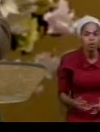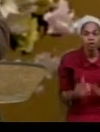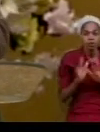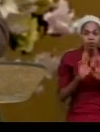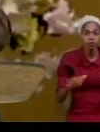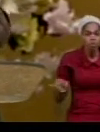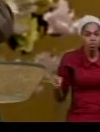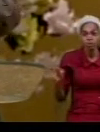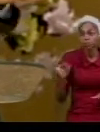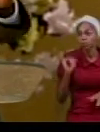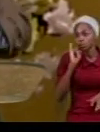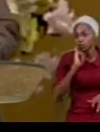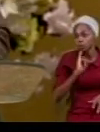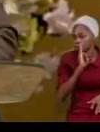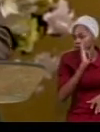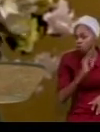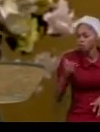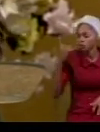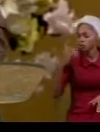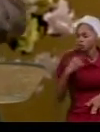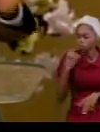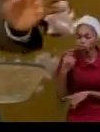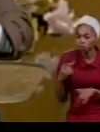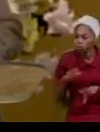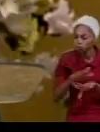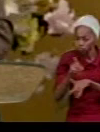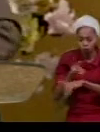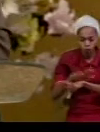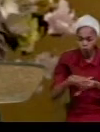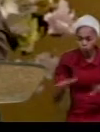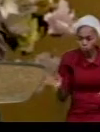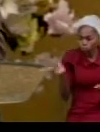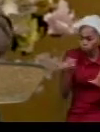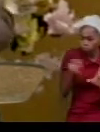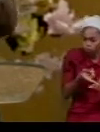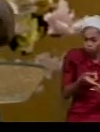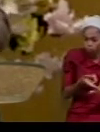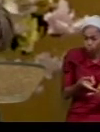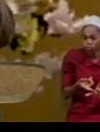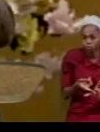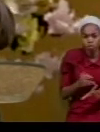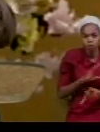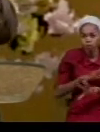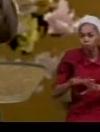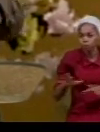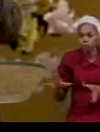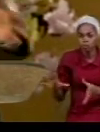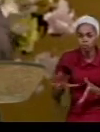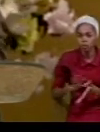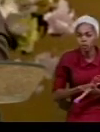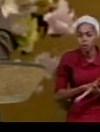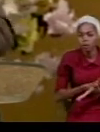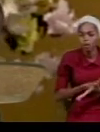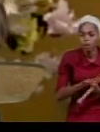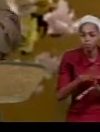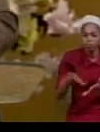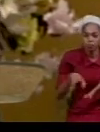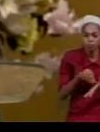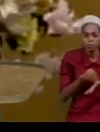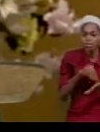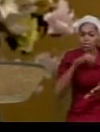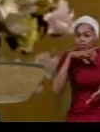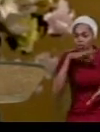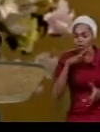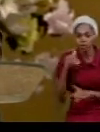God, He said, don't mix yourself. Don't lose your identity. Don't be unclean. Don't be